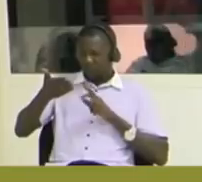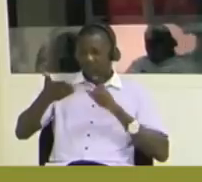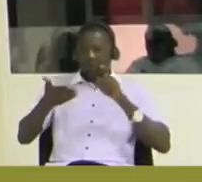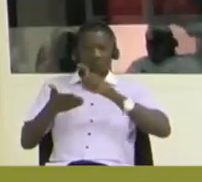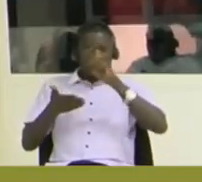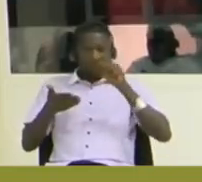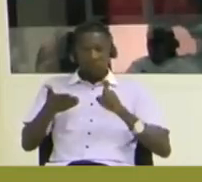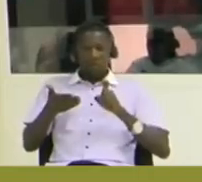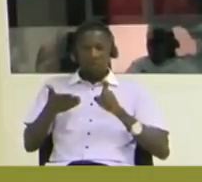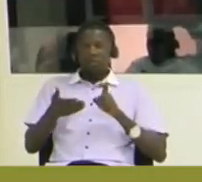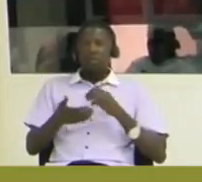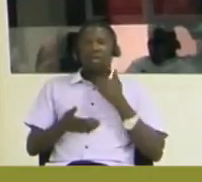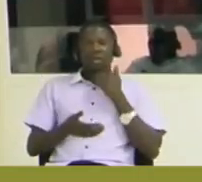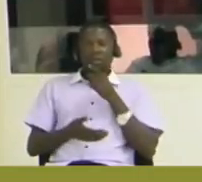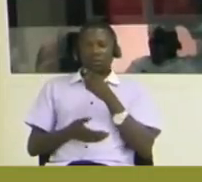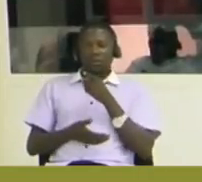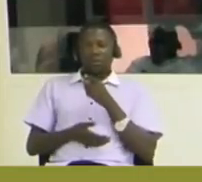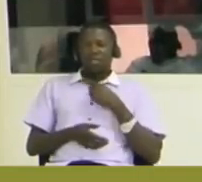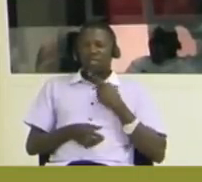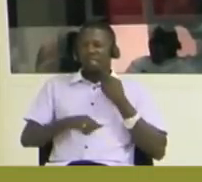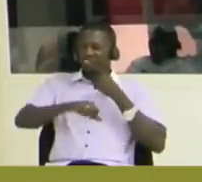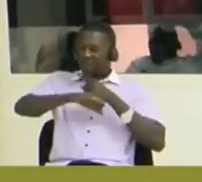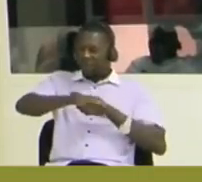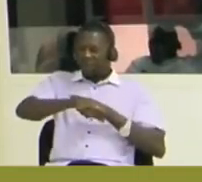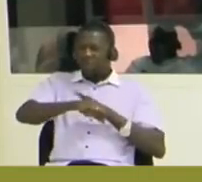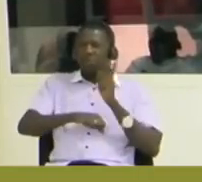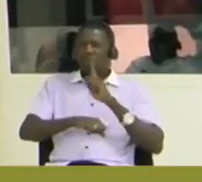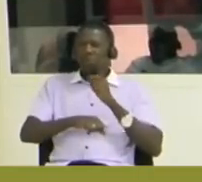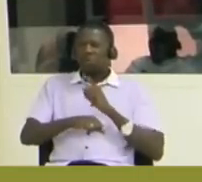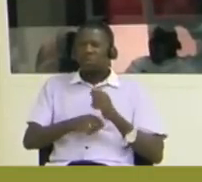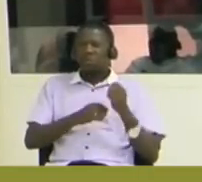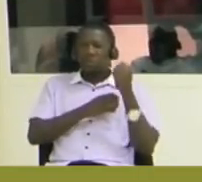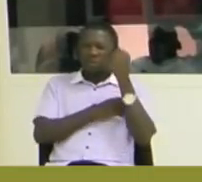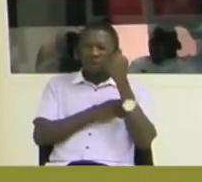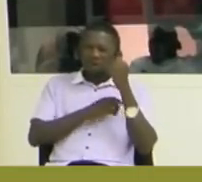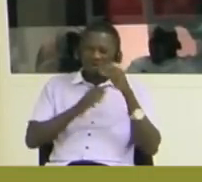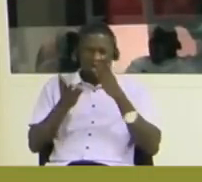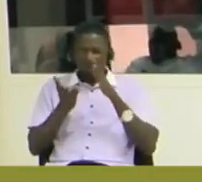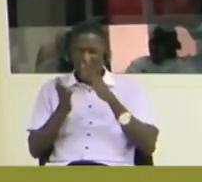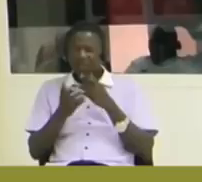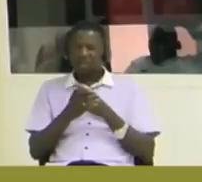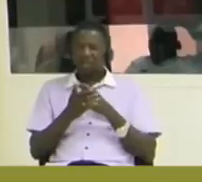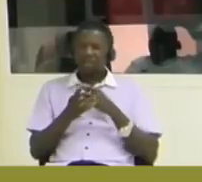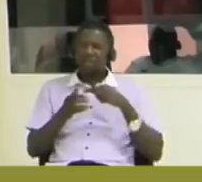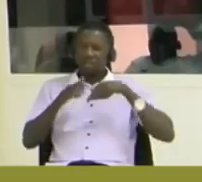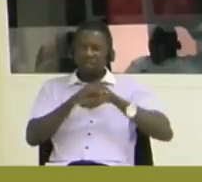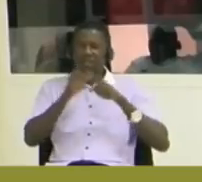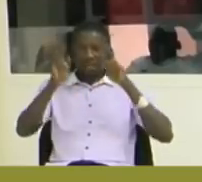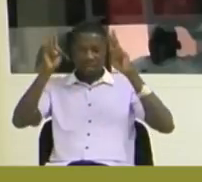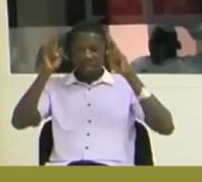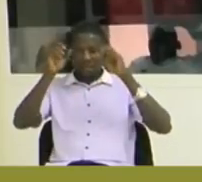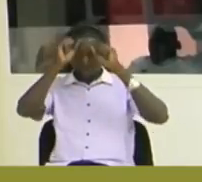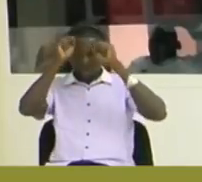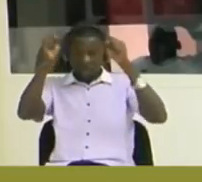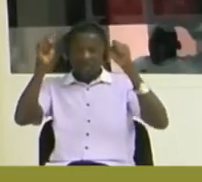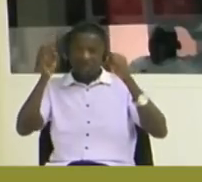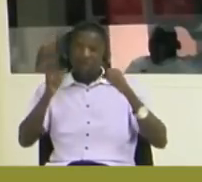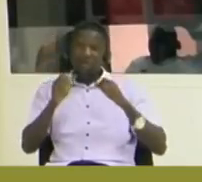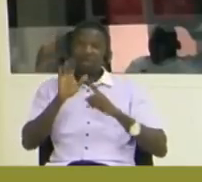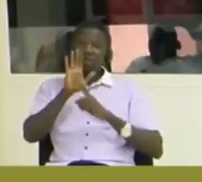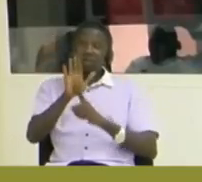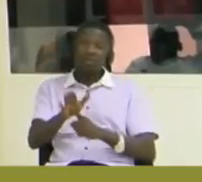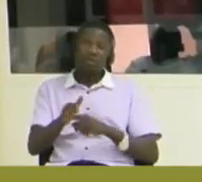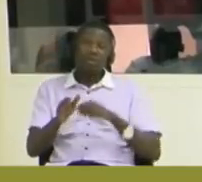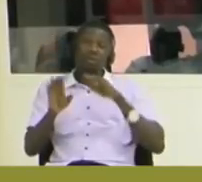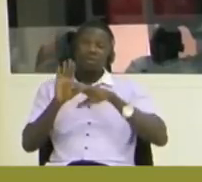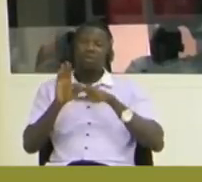Question: and at this stage, what was the power dynamics like in Yahya Jammeh's government, especially